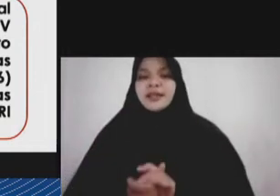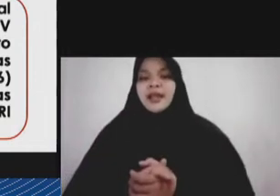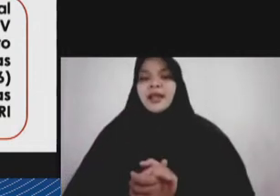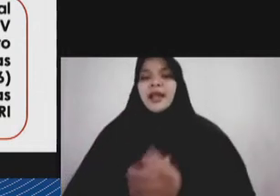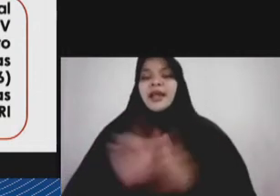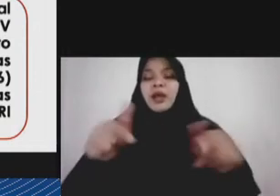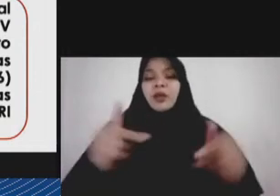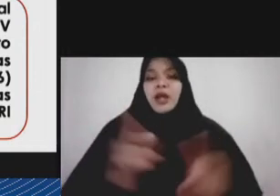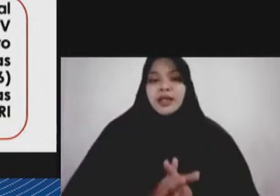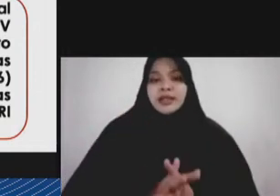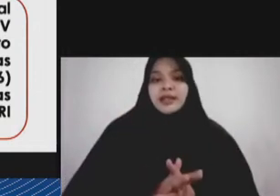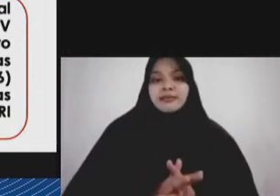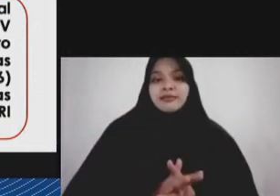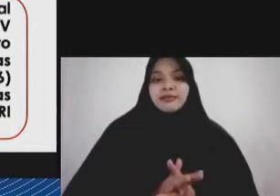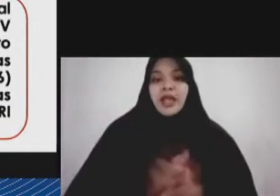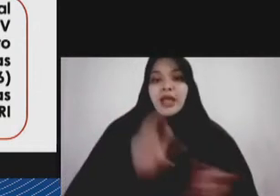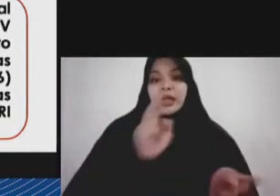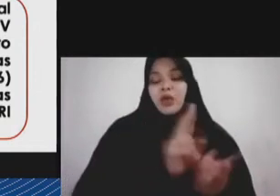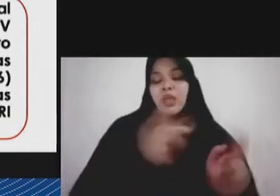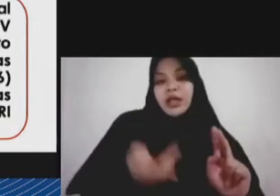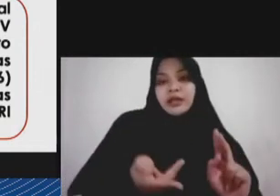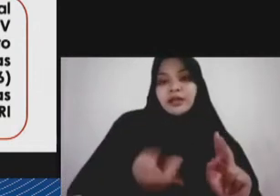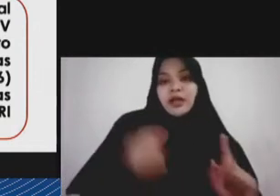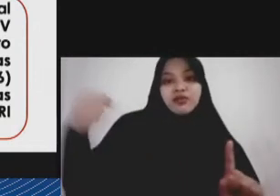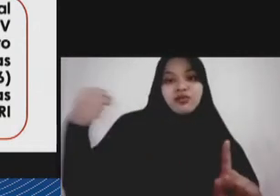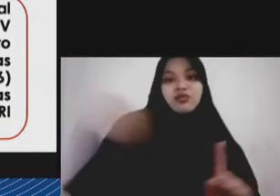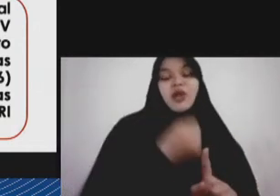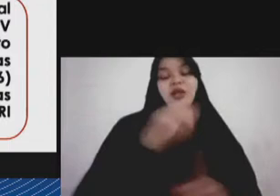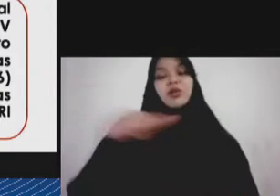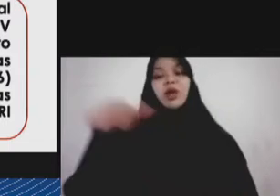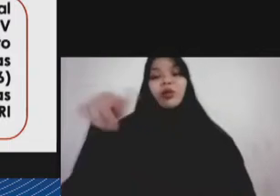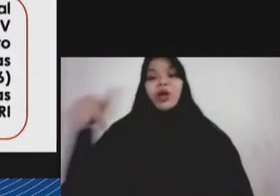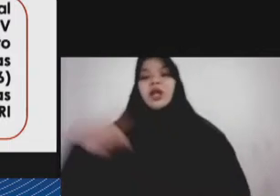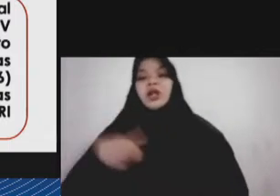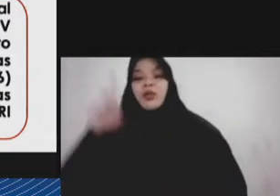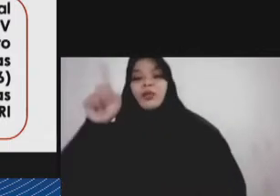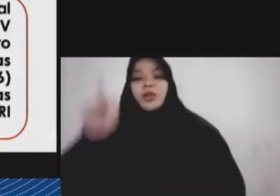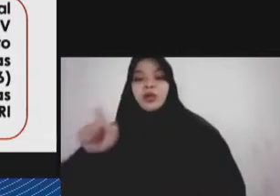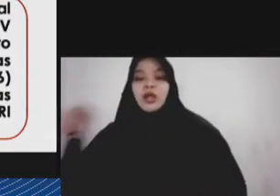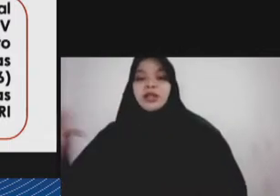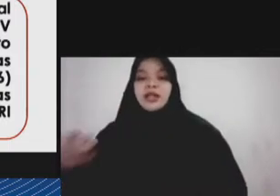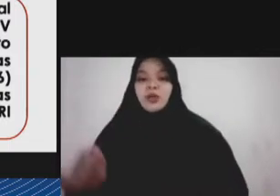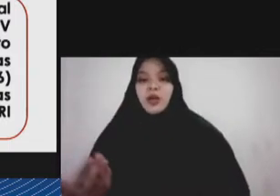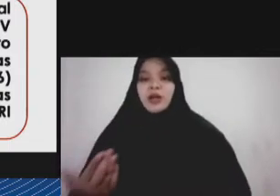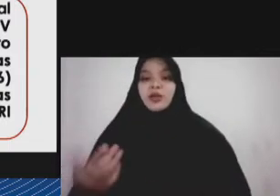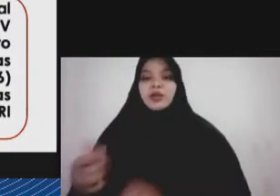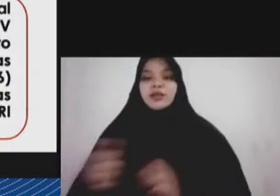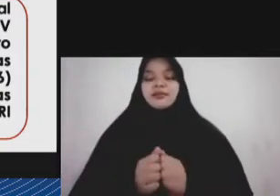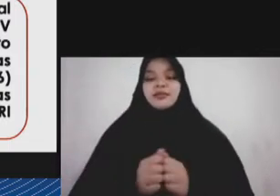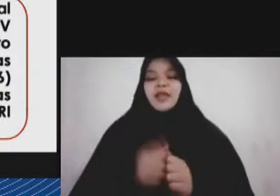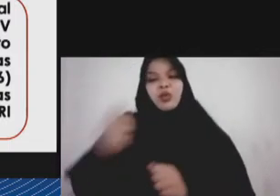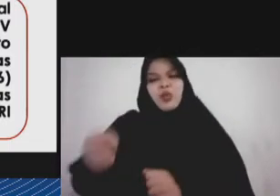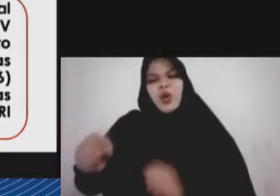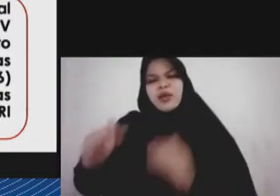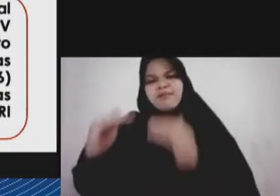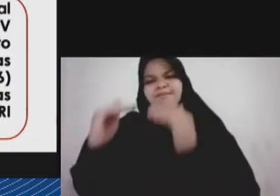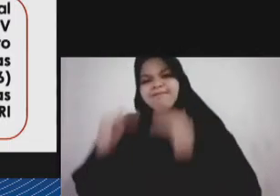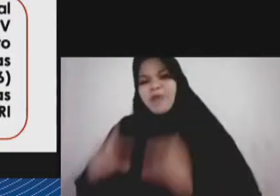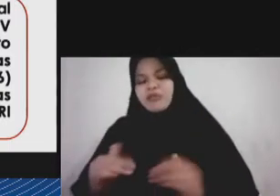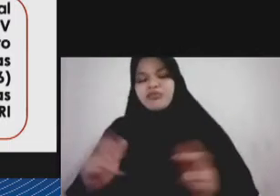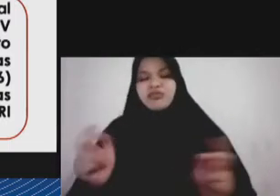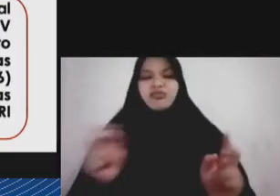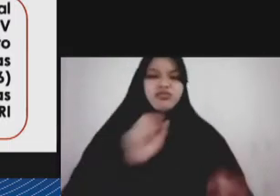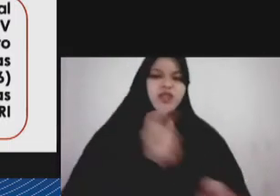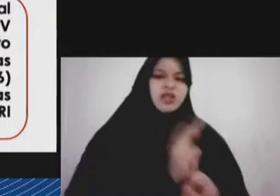such violence, a legal protection breakthrough is needed in the form of ESV law, or ending sexual violence